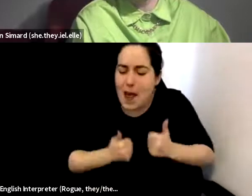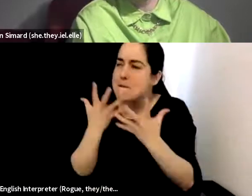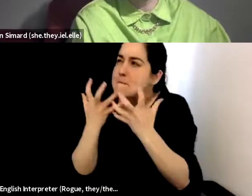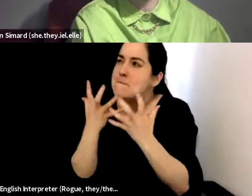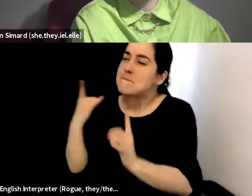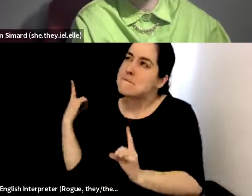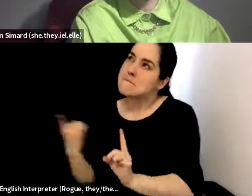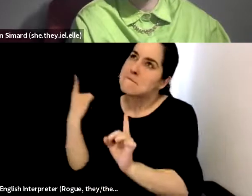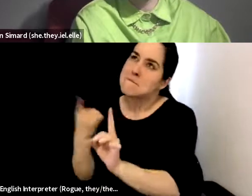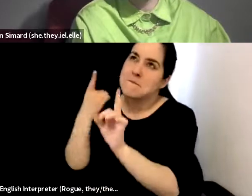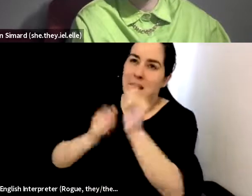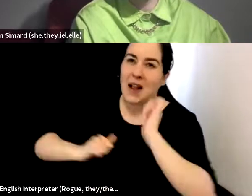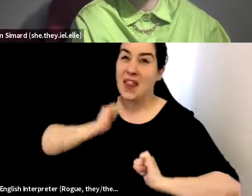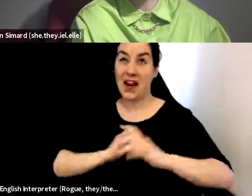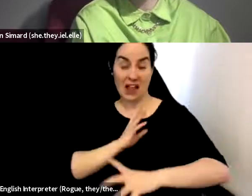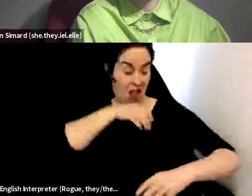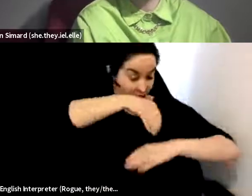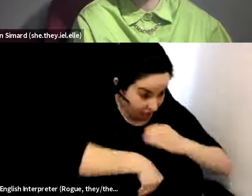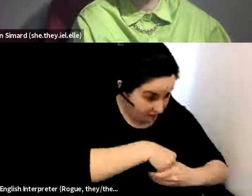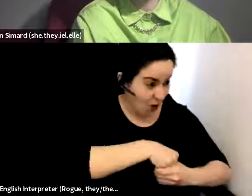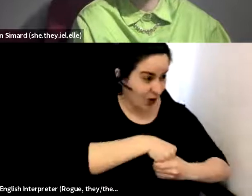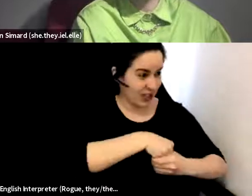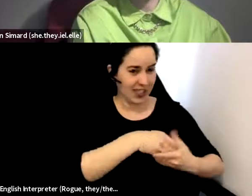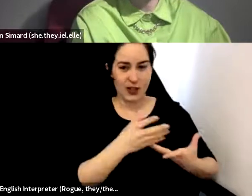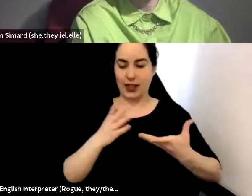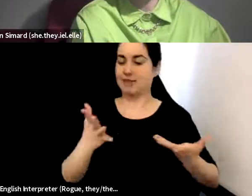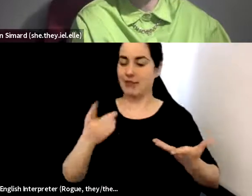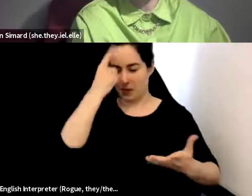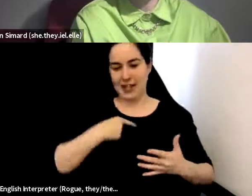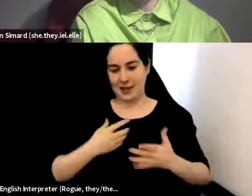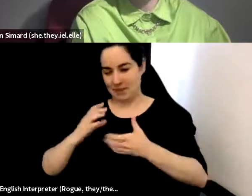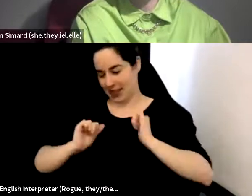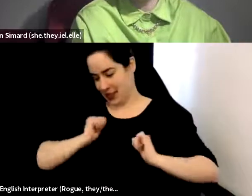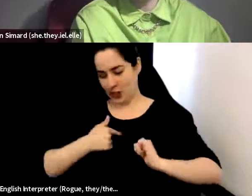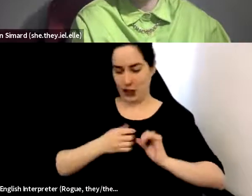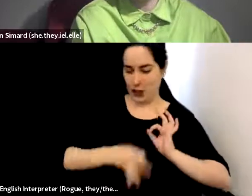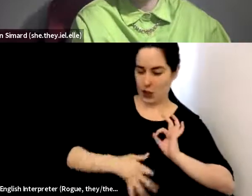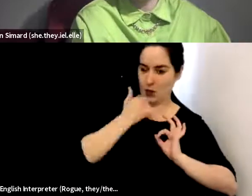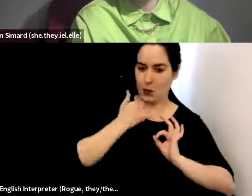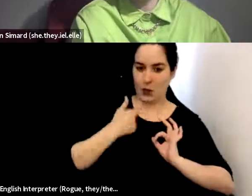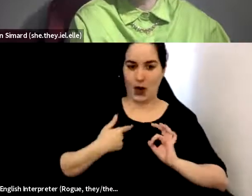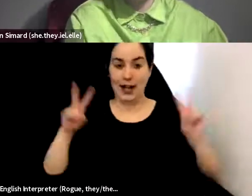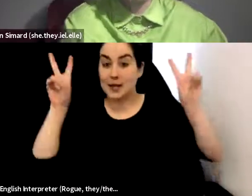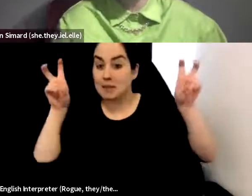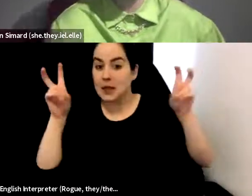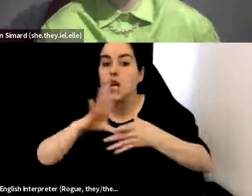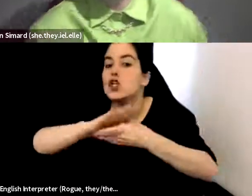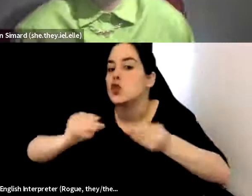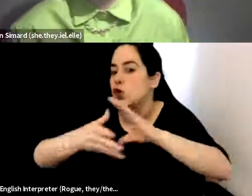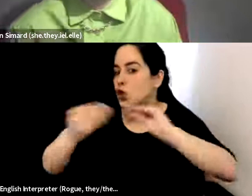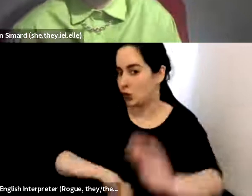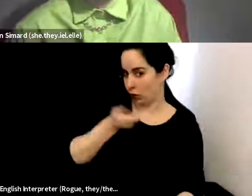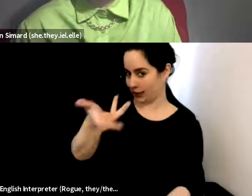step into, you know, professional storytelling, whatever that means. I used air quotes.